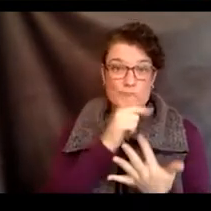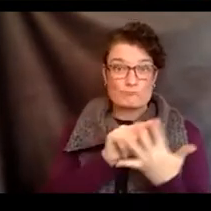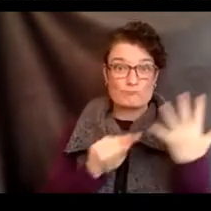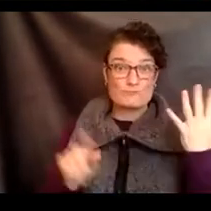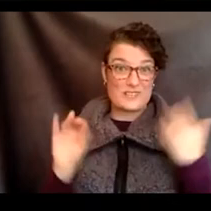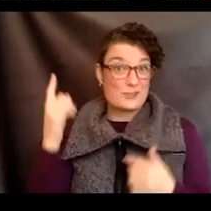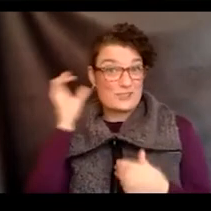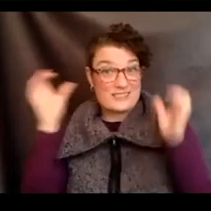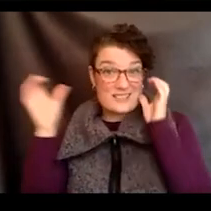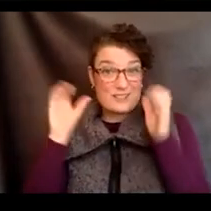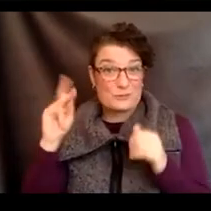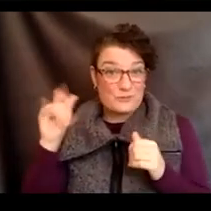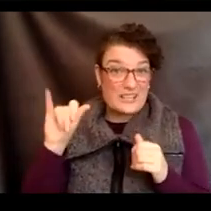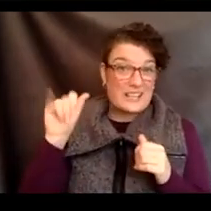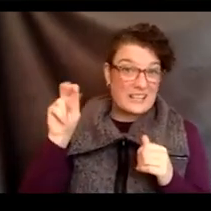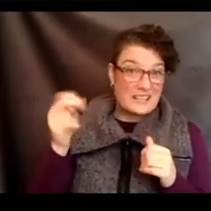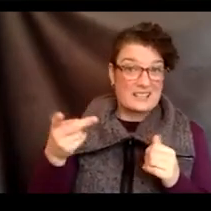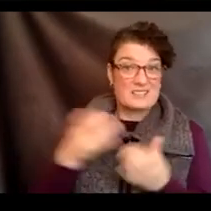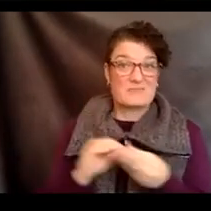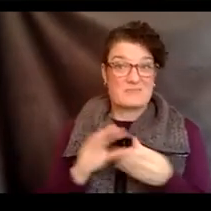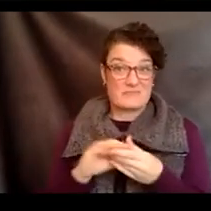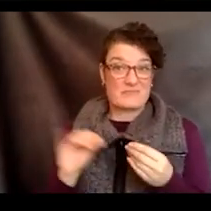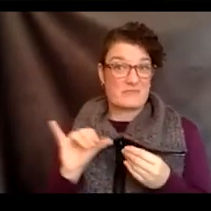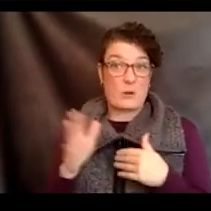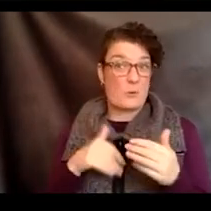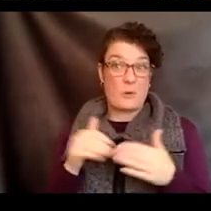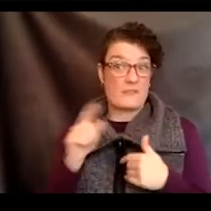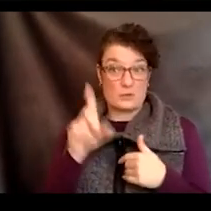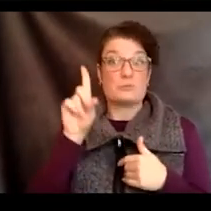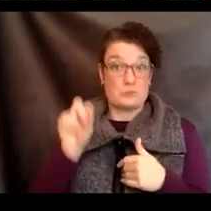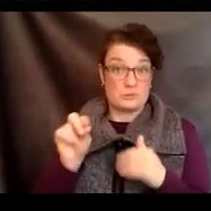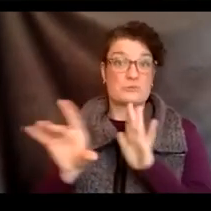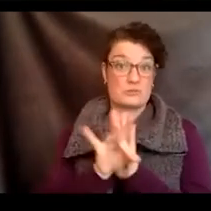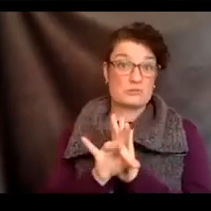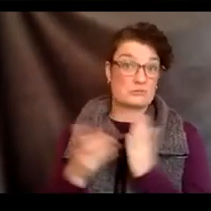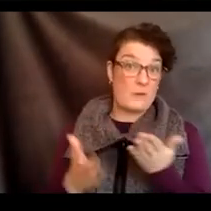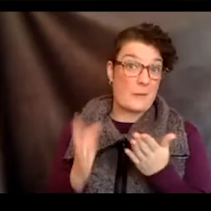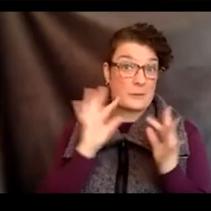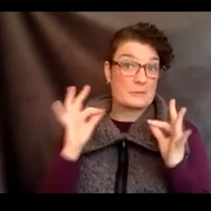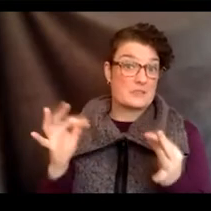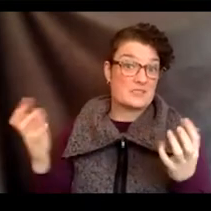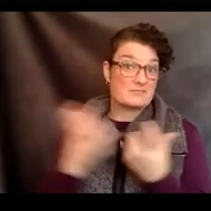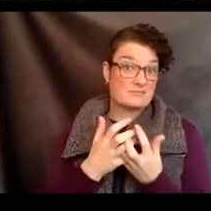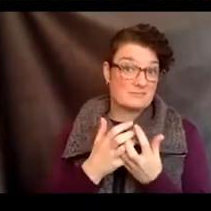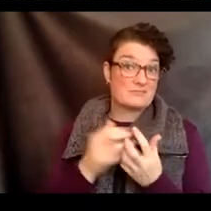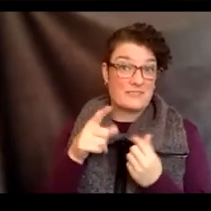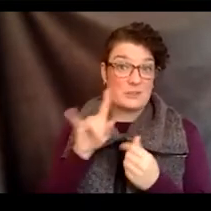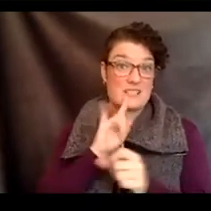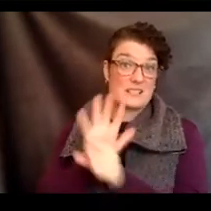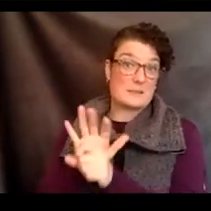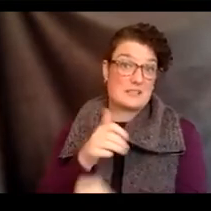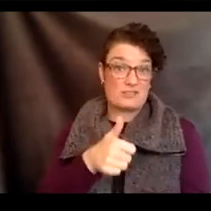just what Sophia and Ian were saying too, that, you know, wherever you do choose would probably be just as great, you know, if you've committed yourself to